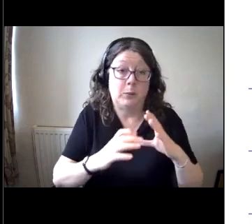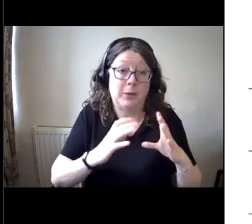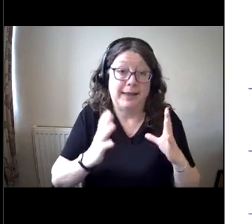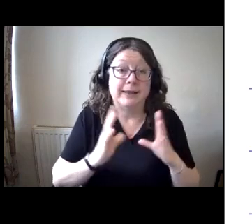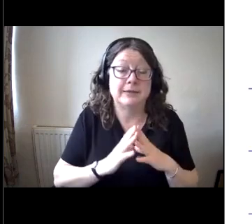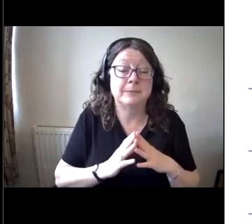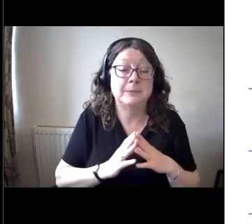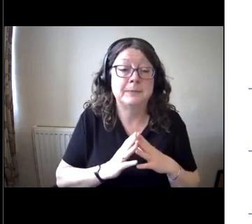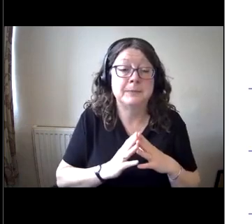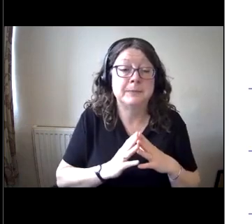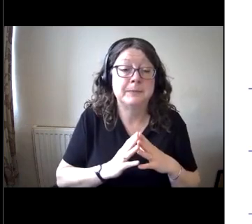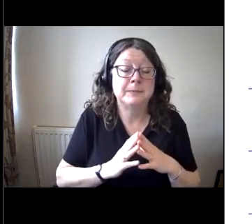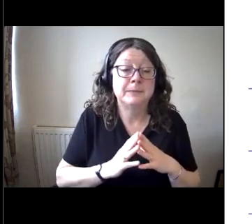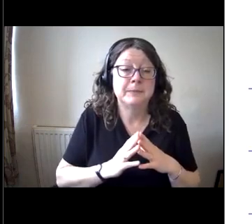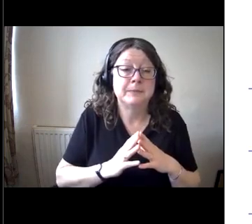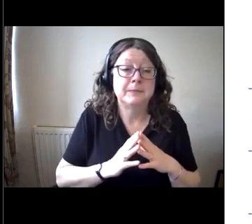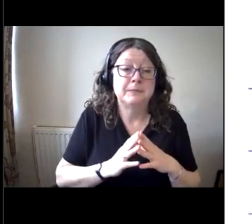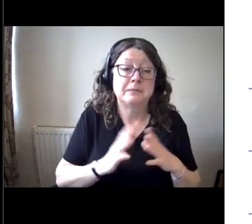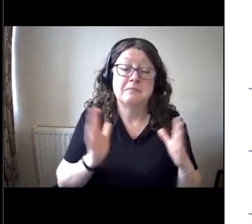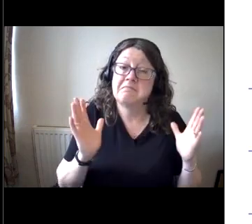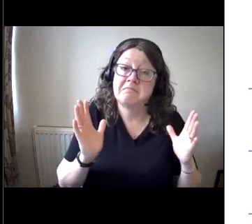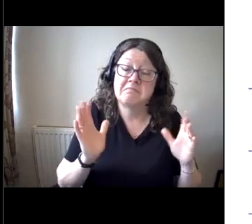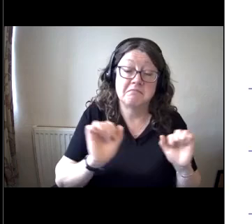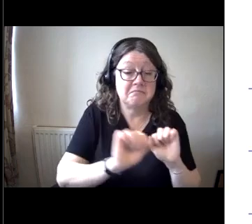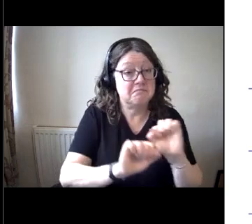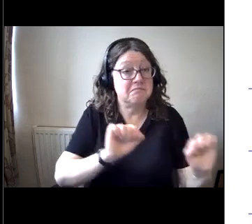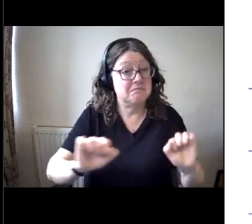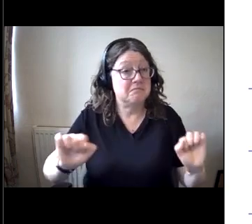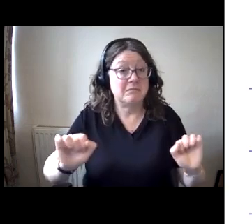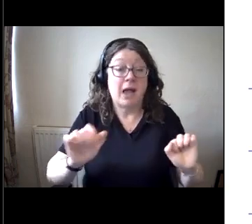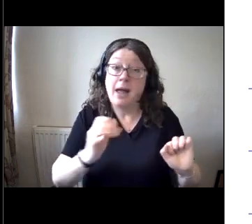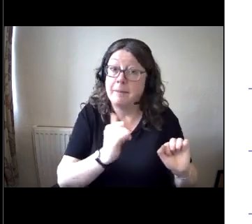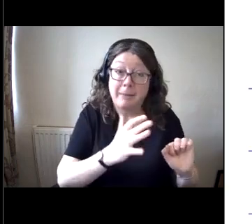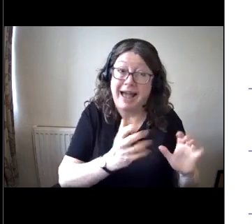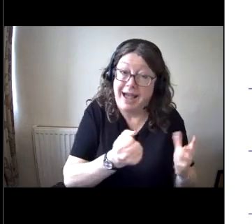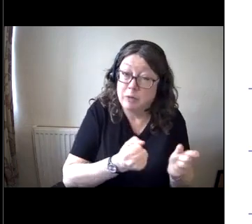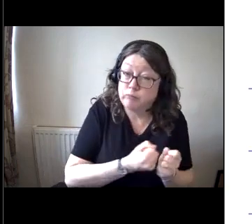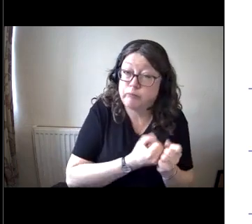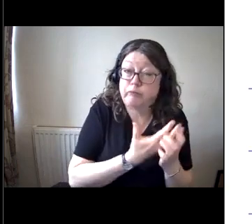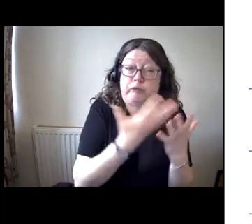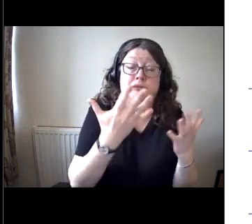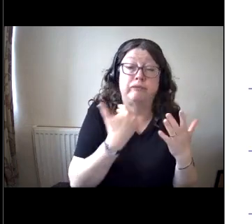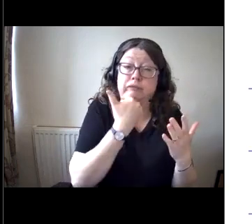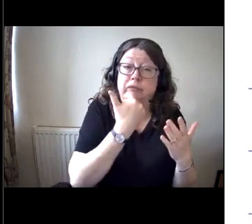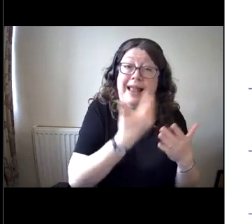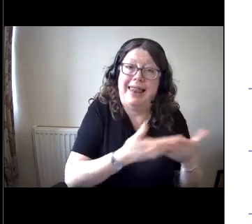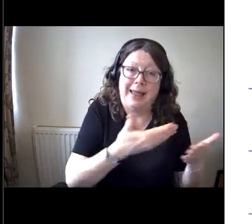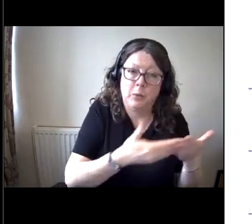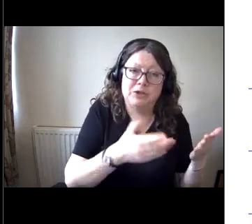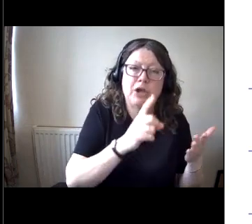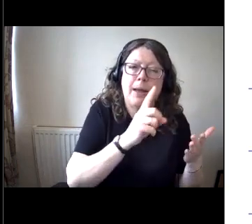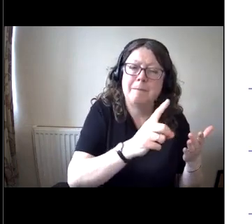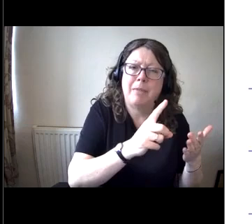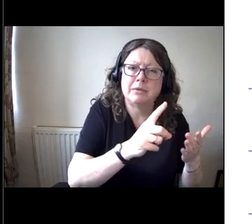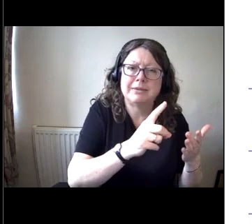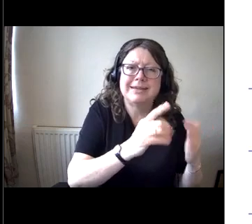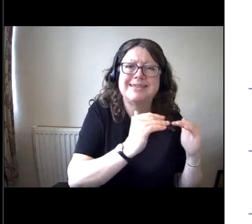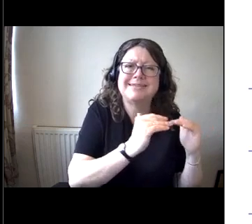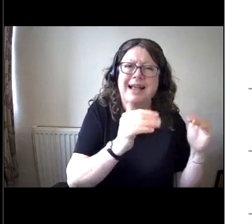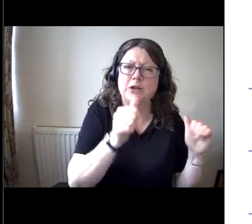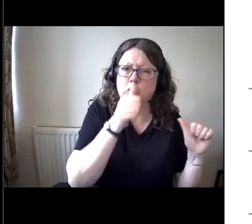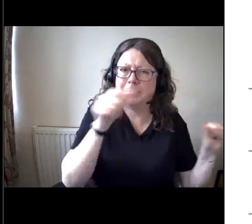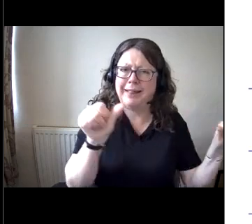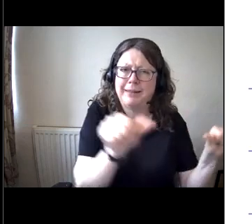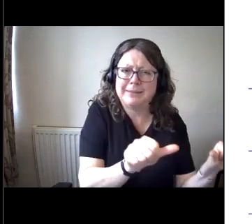if they have lots of language, we might find that their understanding of language may well be quite limited. We might have young people who